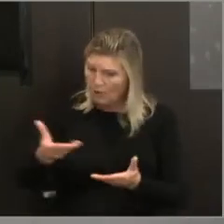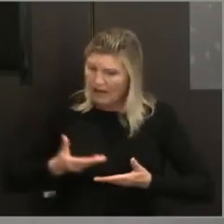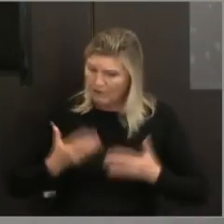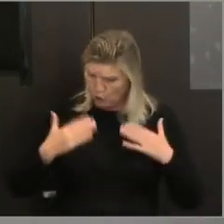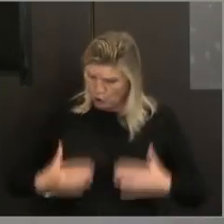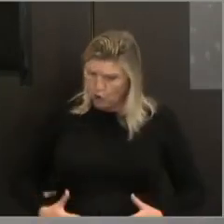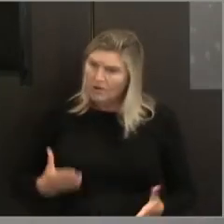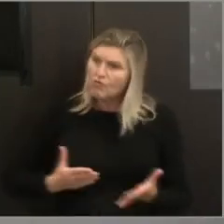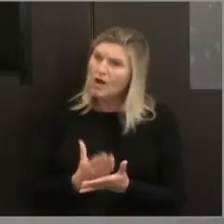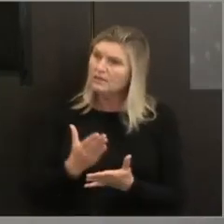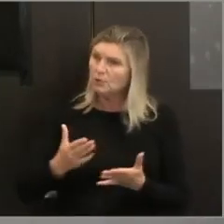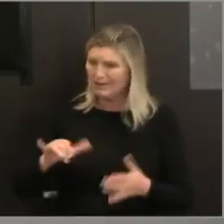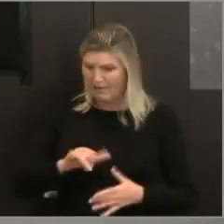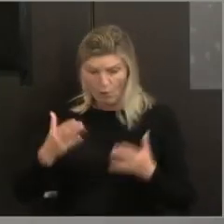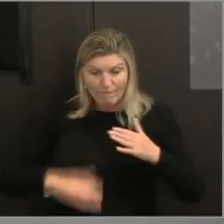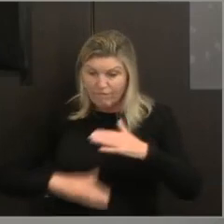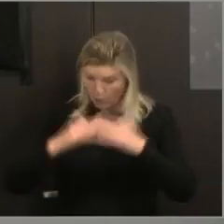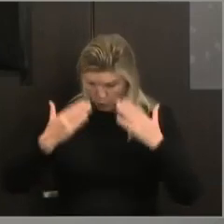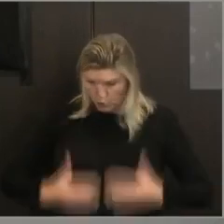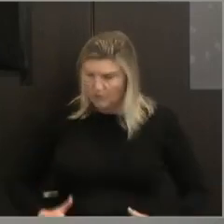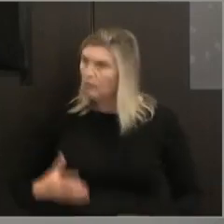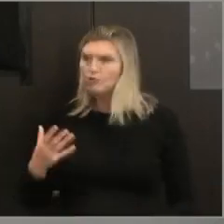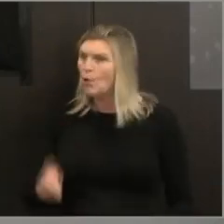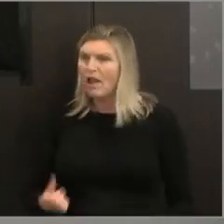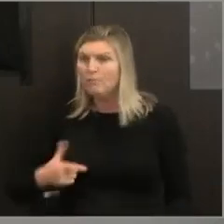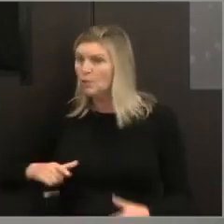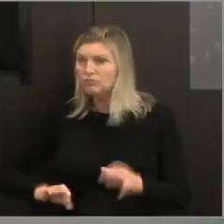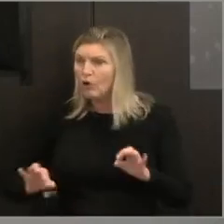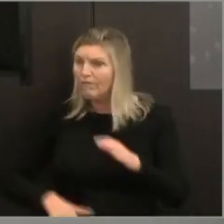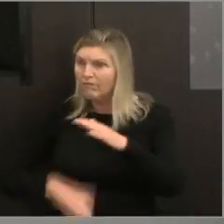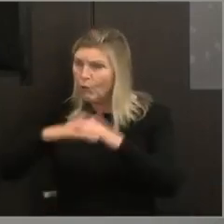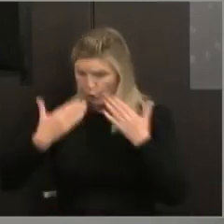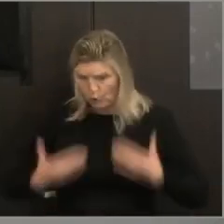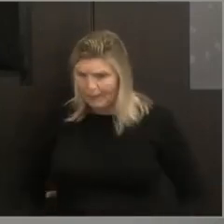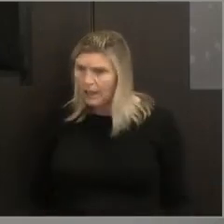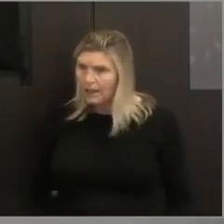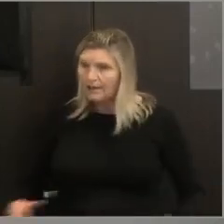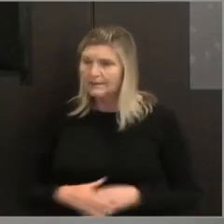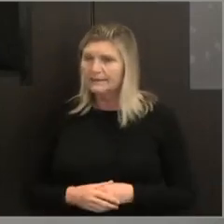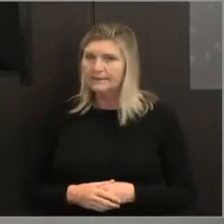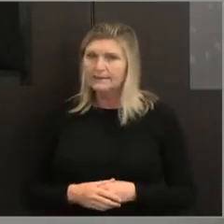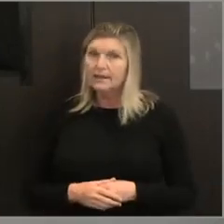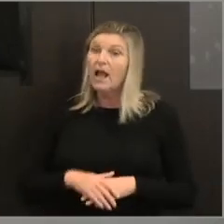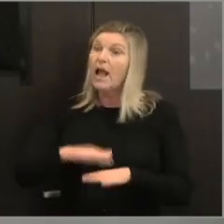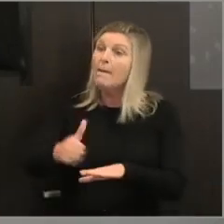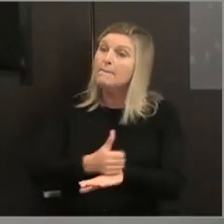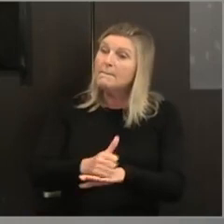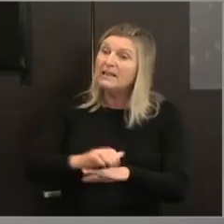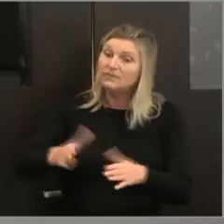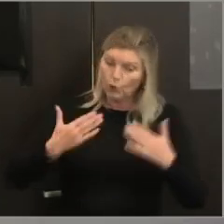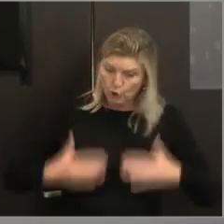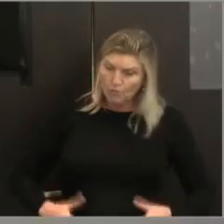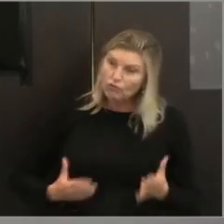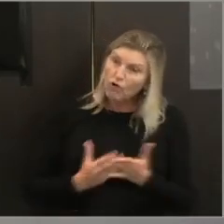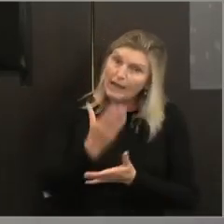human, or you don't have them because you're not fully human. And the whole basis of human rights discourse is